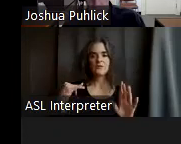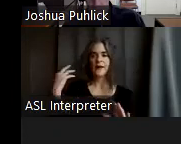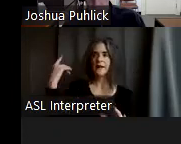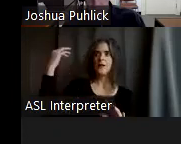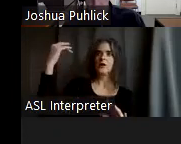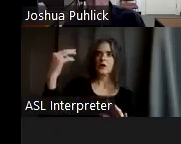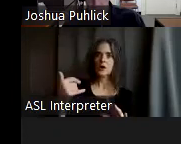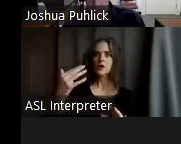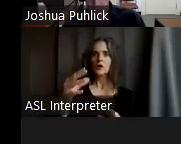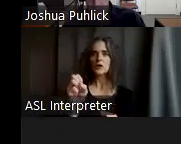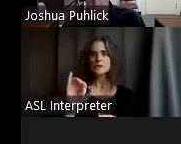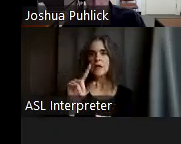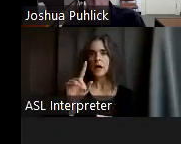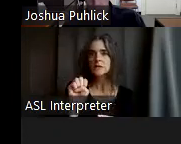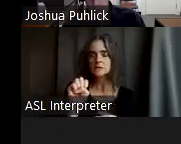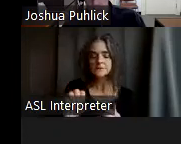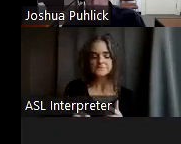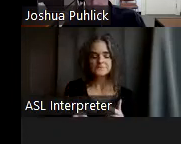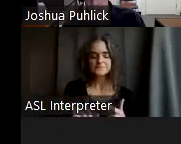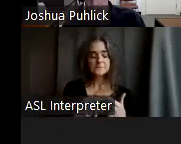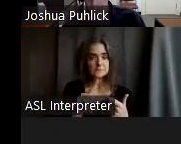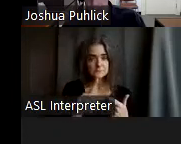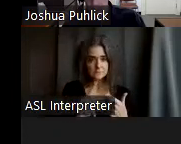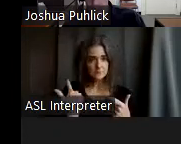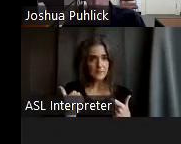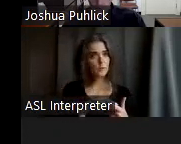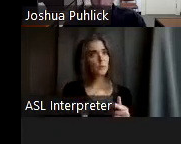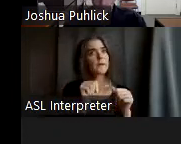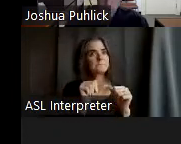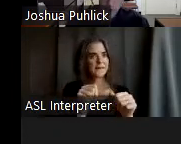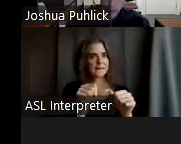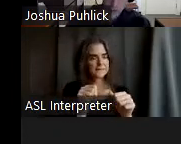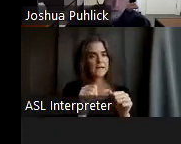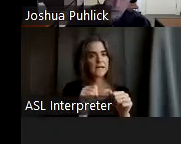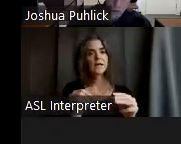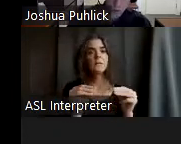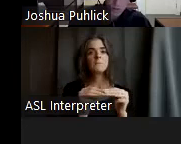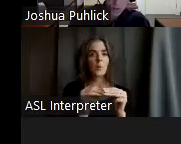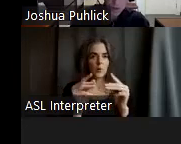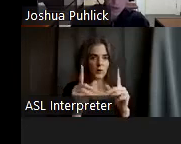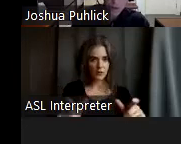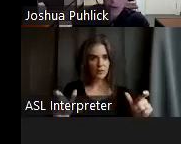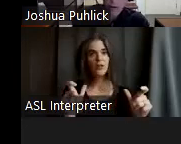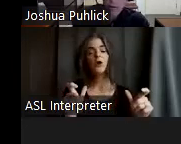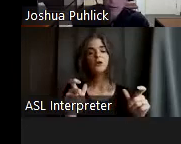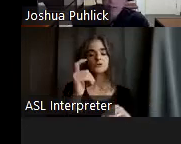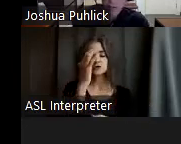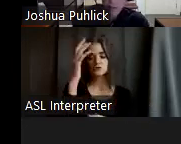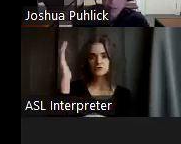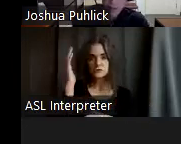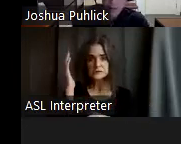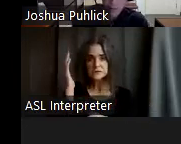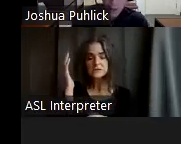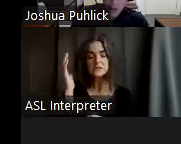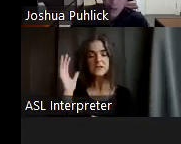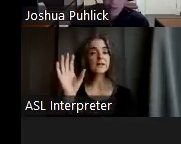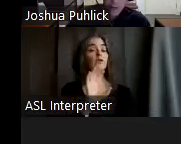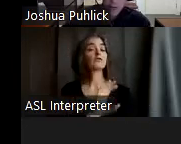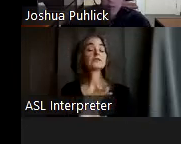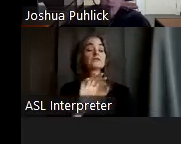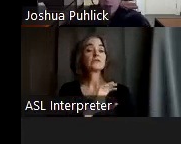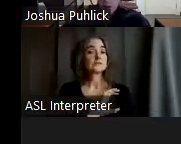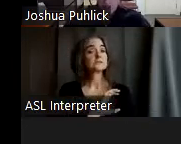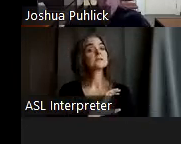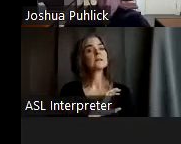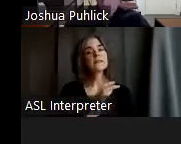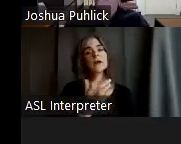size distribution, and we maintain more large trees with characteristics that are